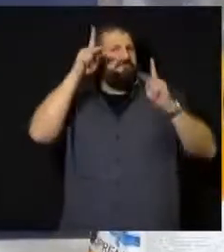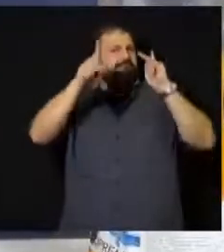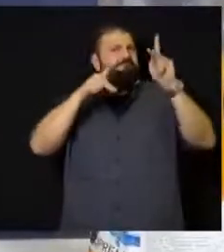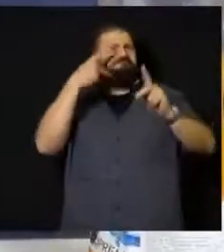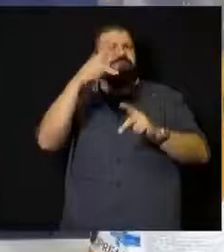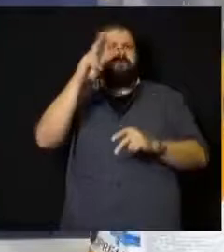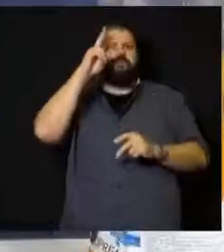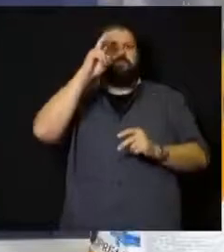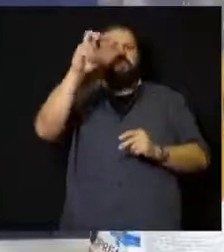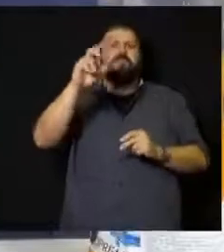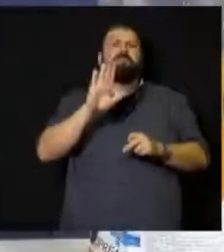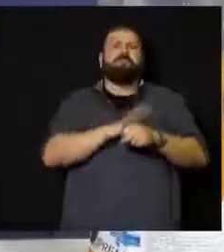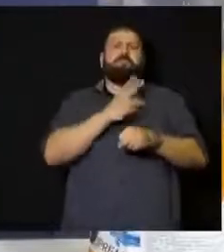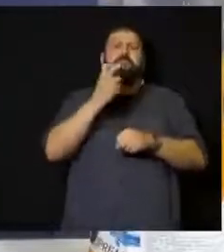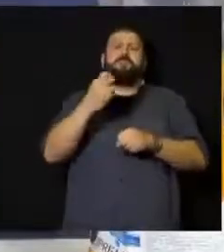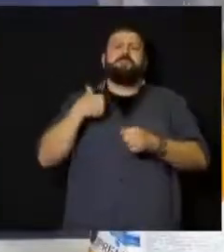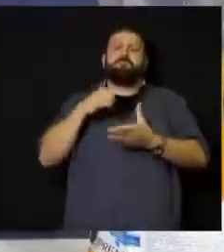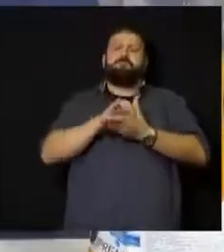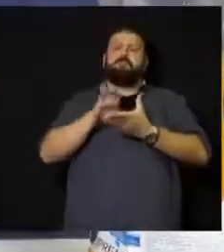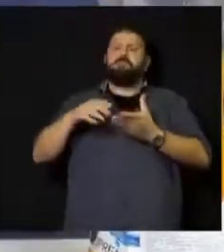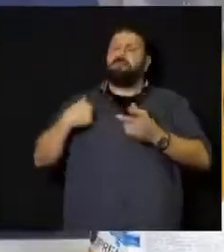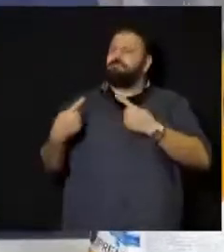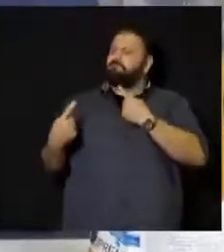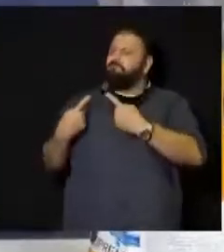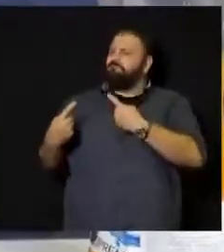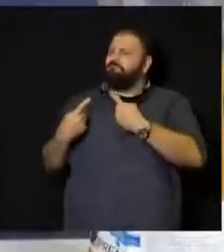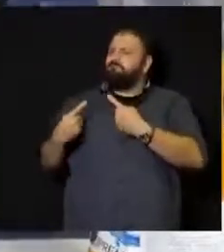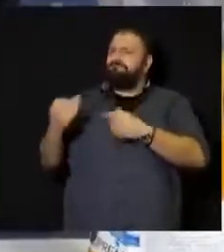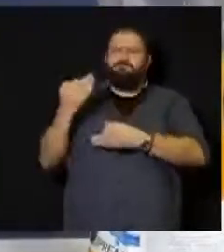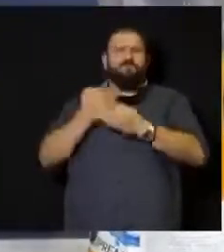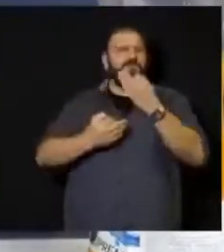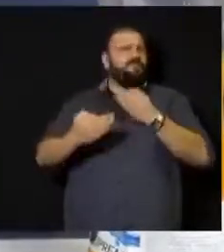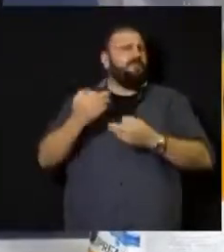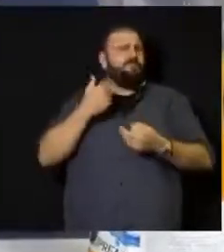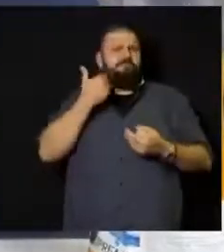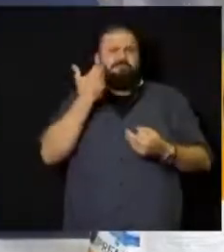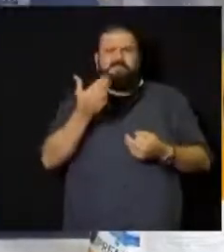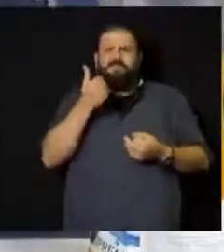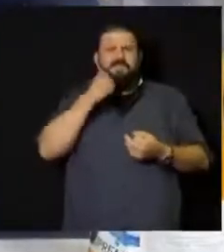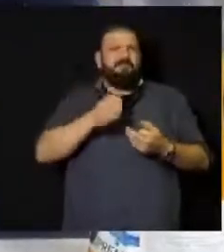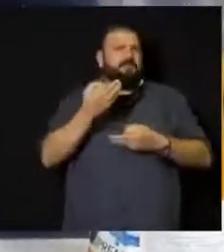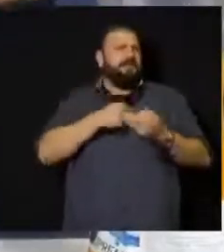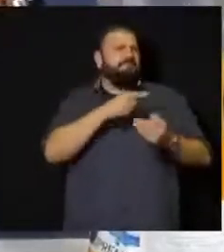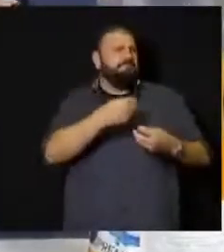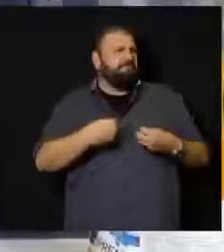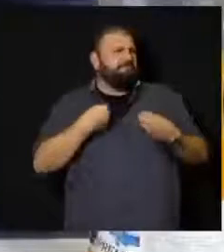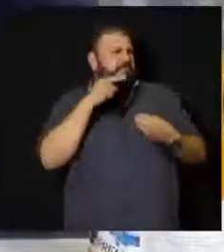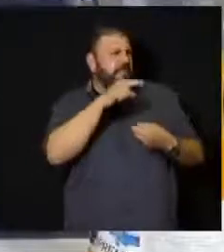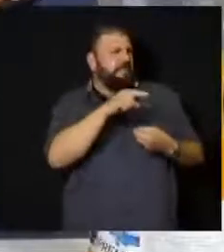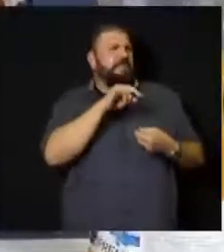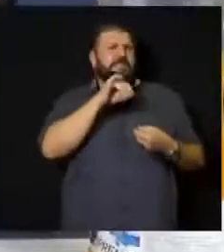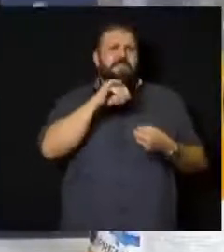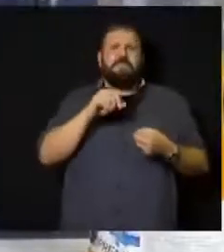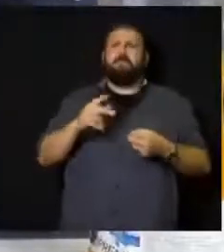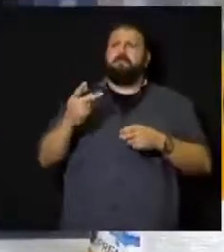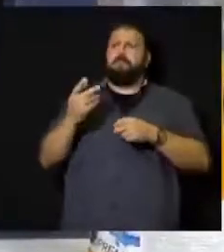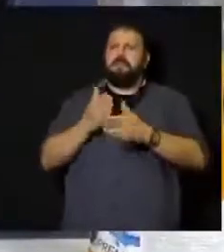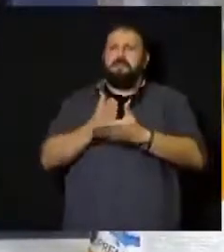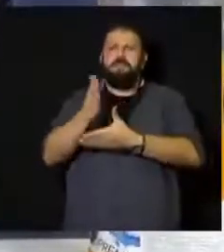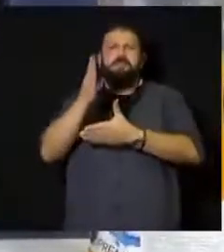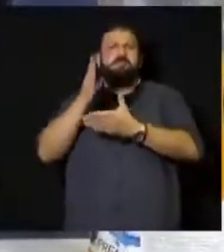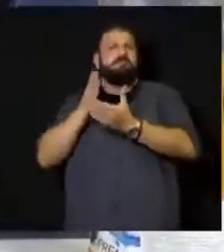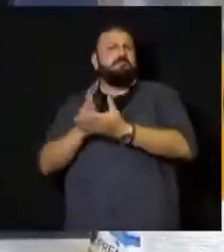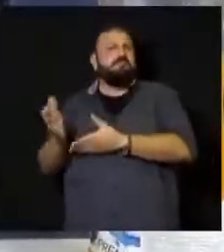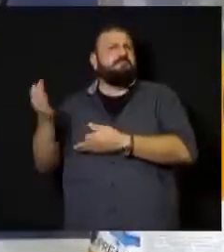helping people to visit their dreams. Catherine, what is this? Catherine would drive around this area and would pretended that we